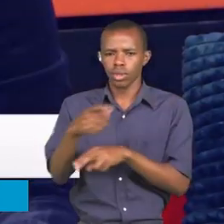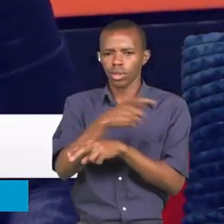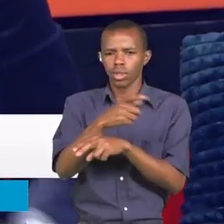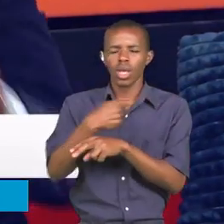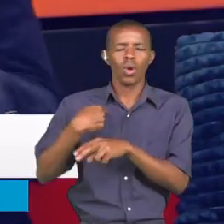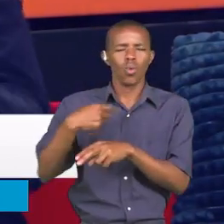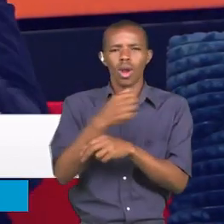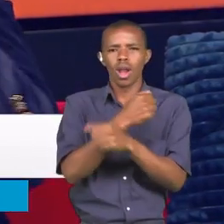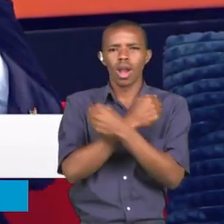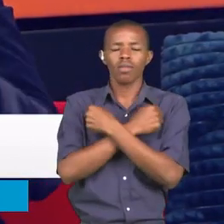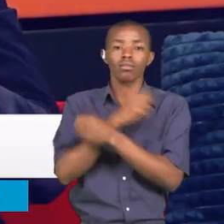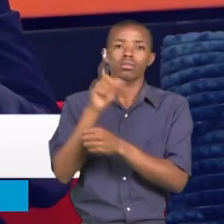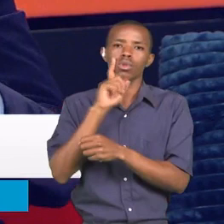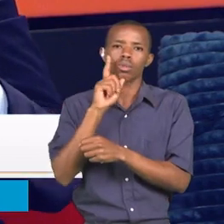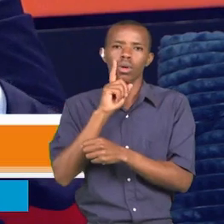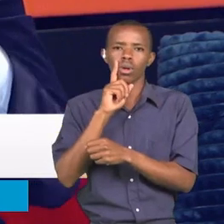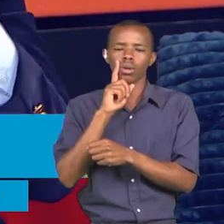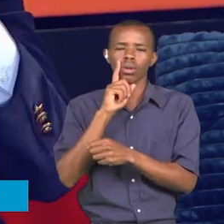lot. Of course, tomorrow